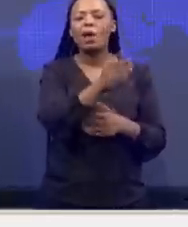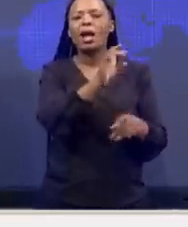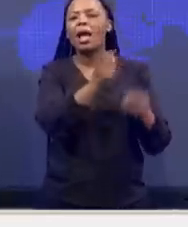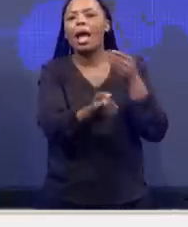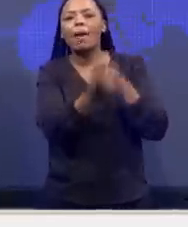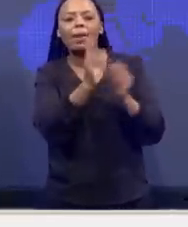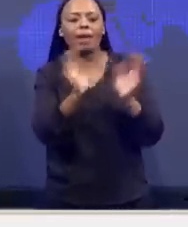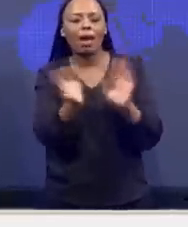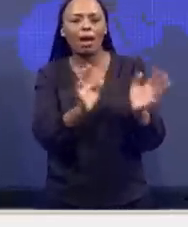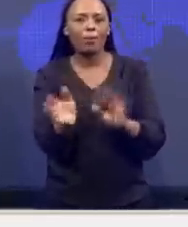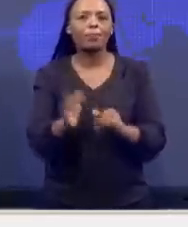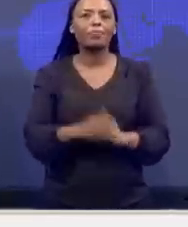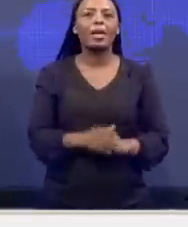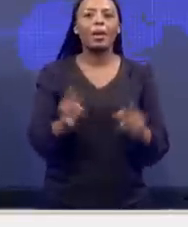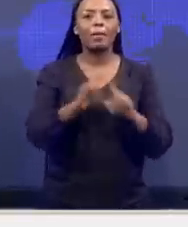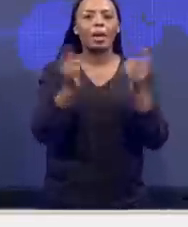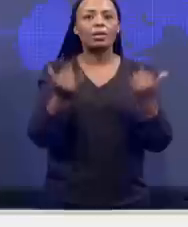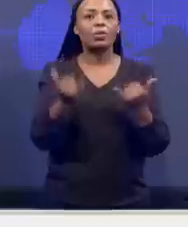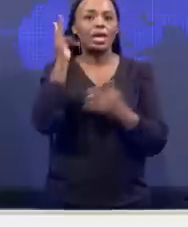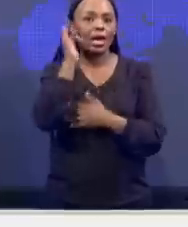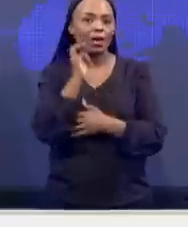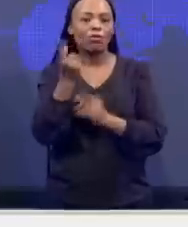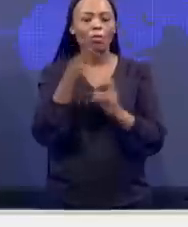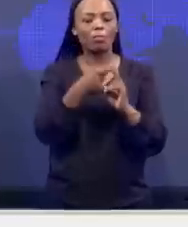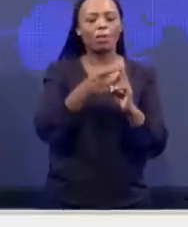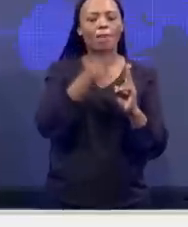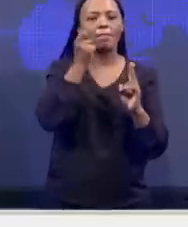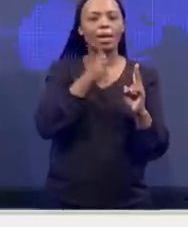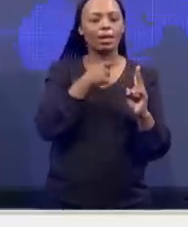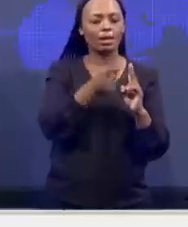is. And but as we have heard from the two gentlemen,